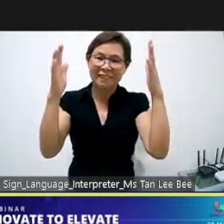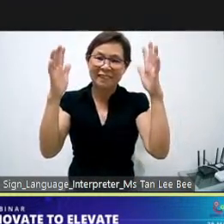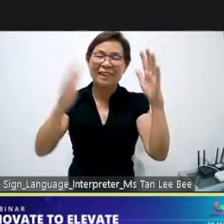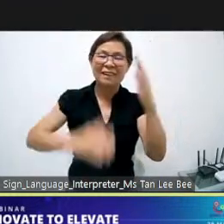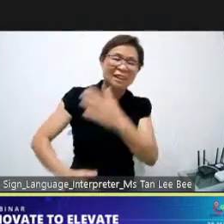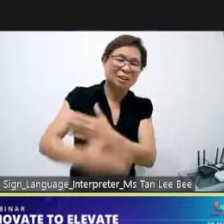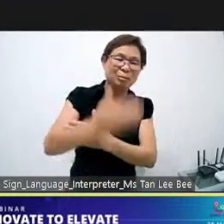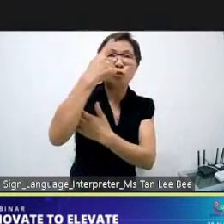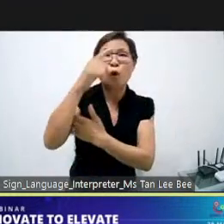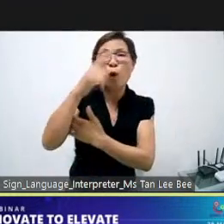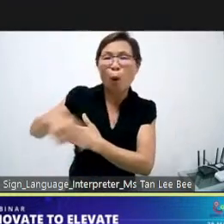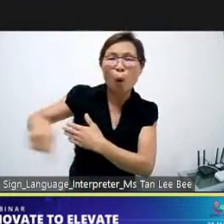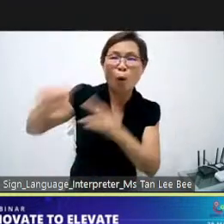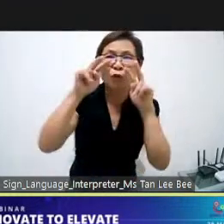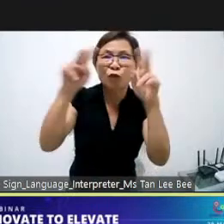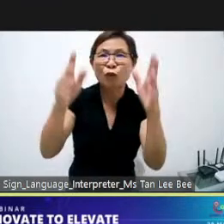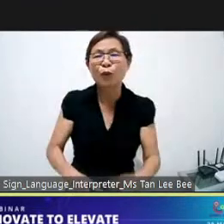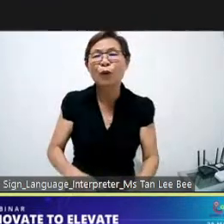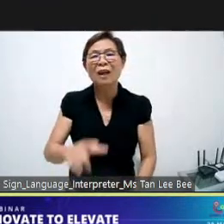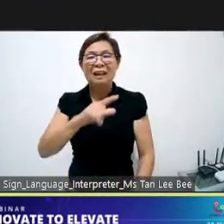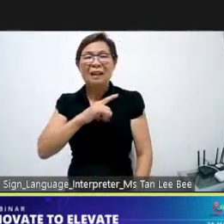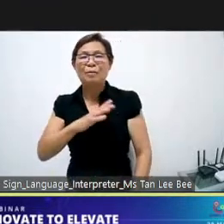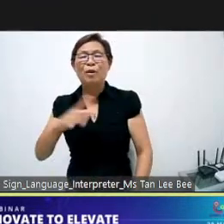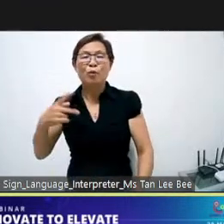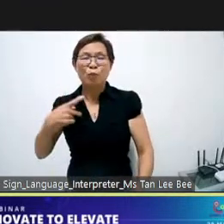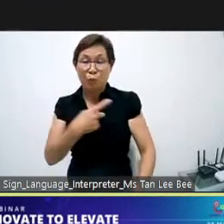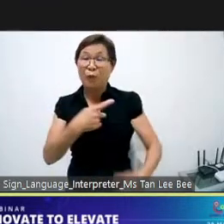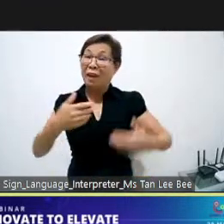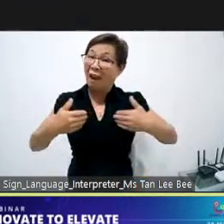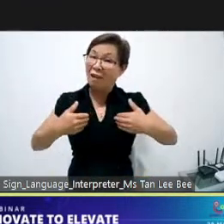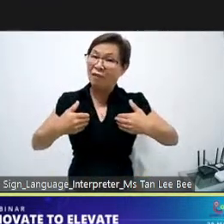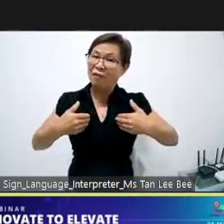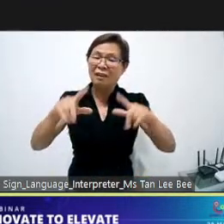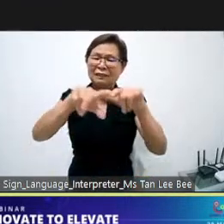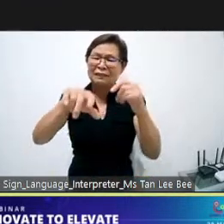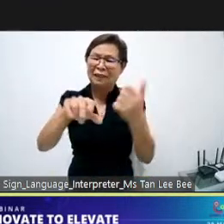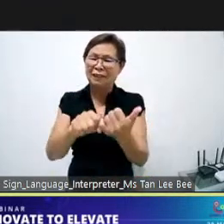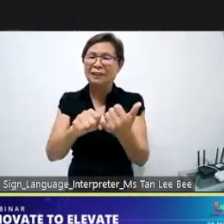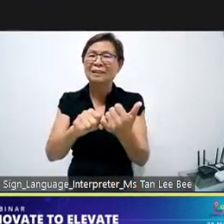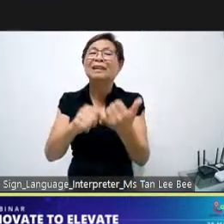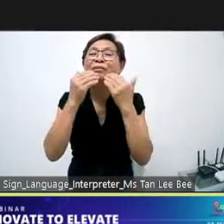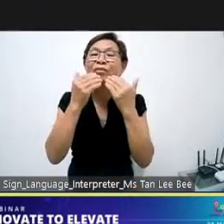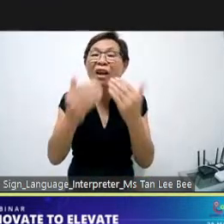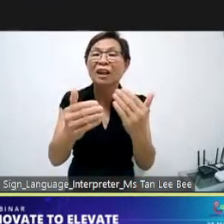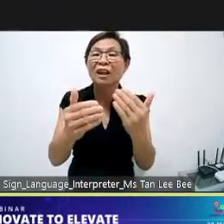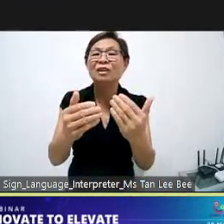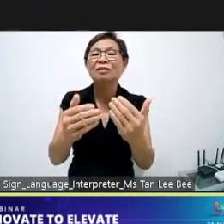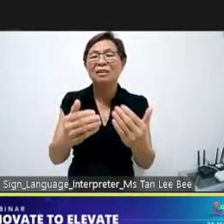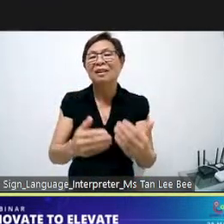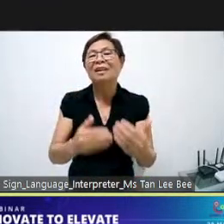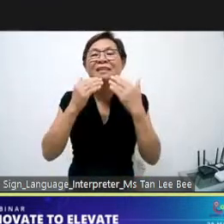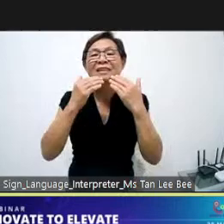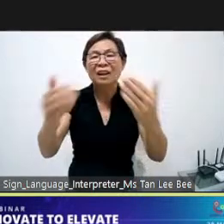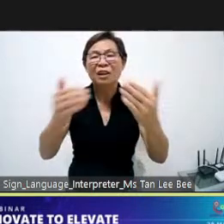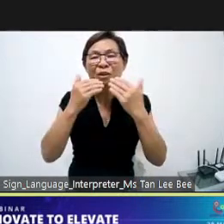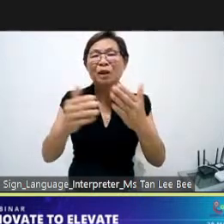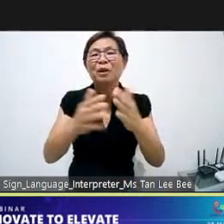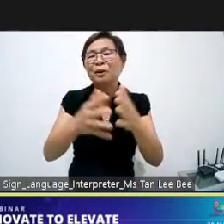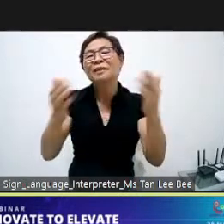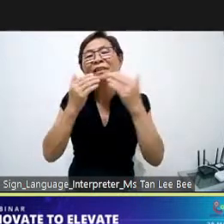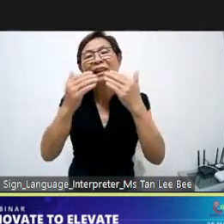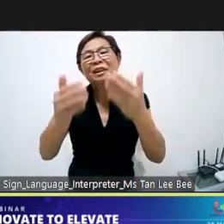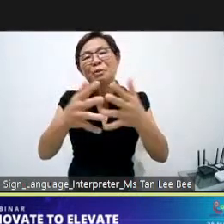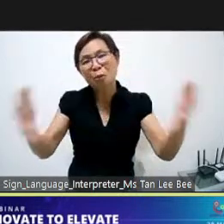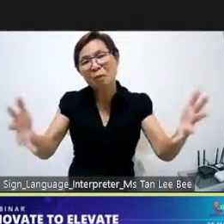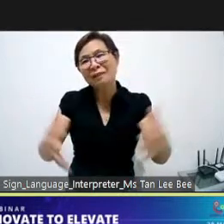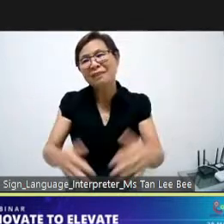our viewers here. Miss Tan Libby, we also have a certificate of appreciation to you. Thank you so much, Miss Tan